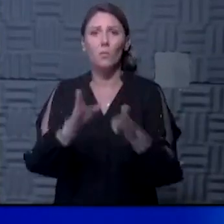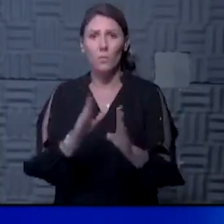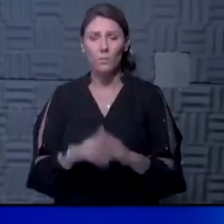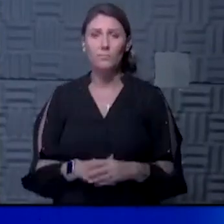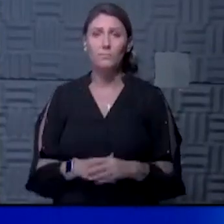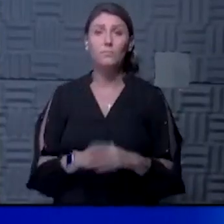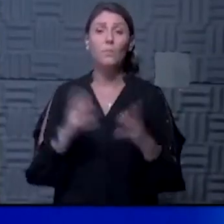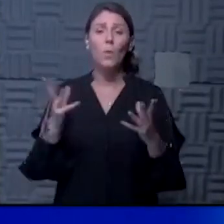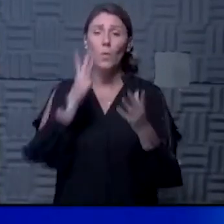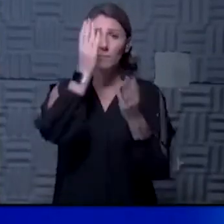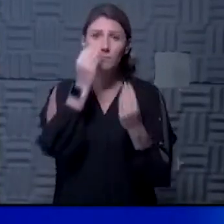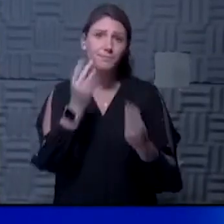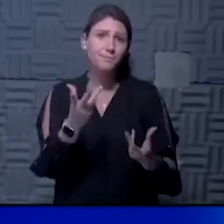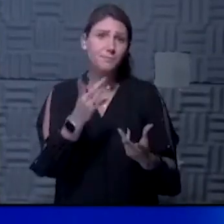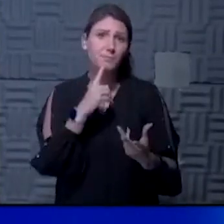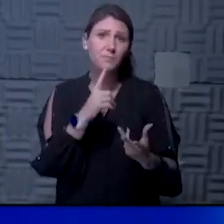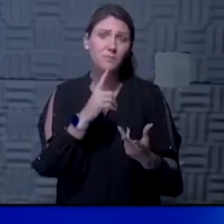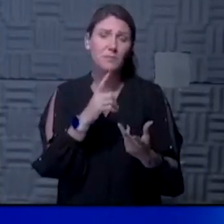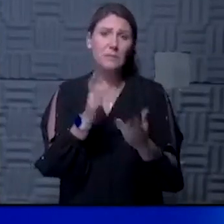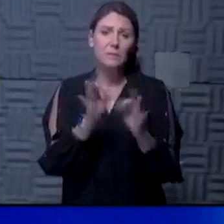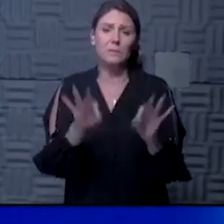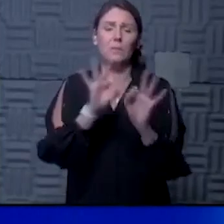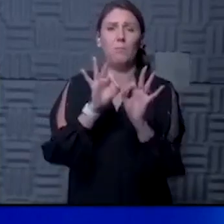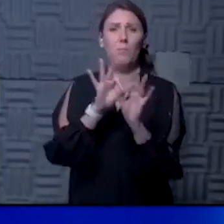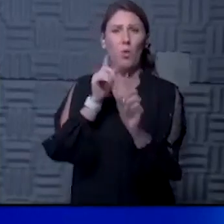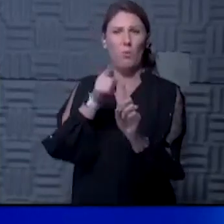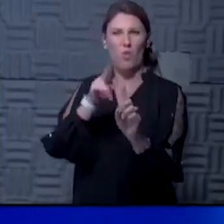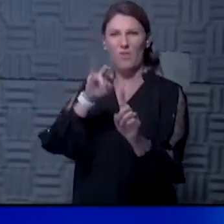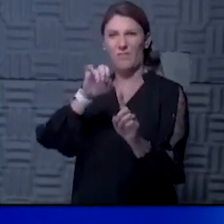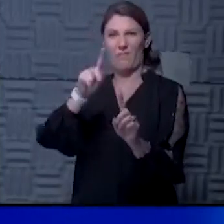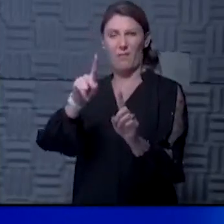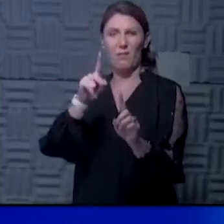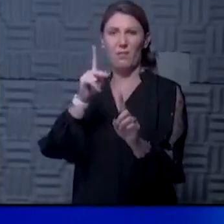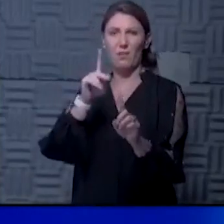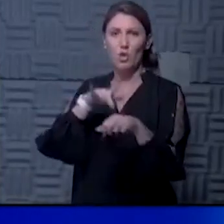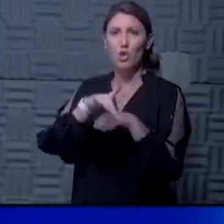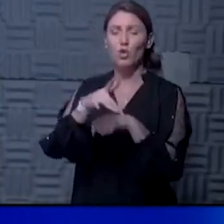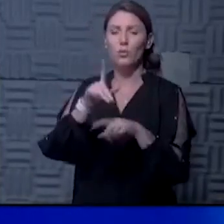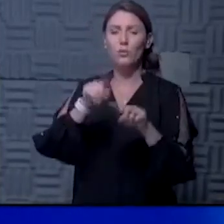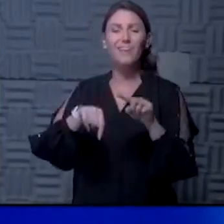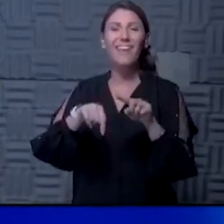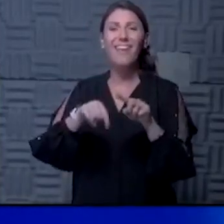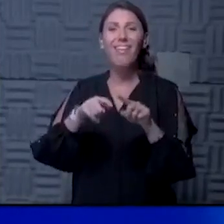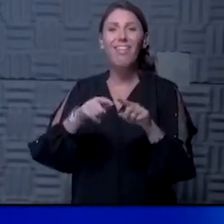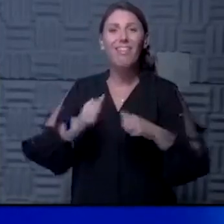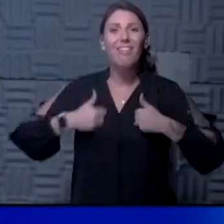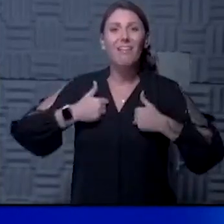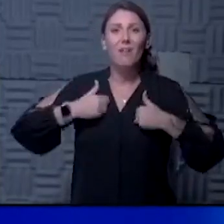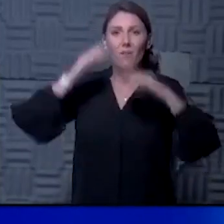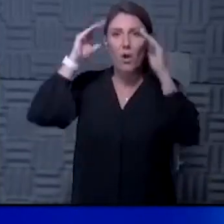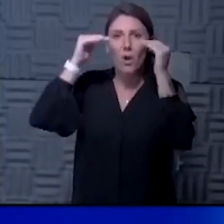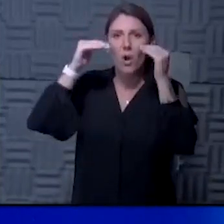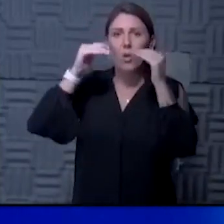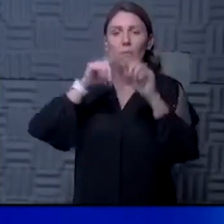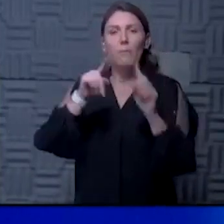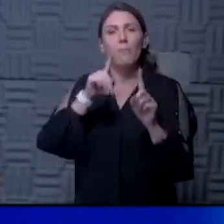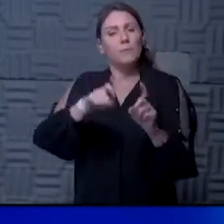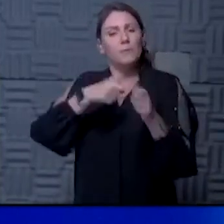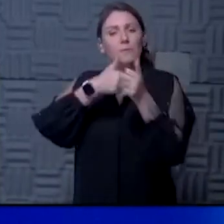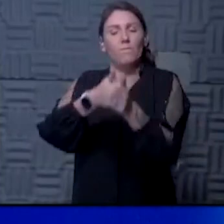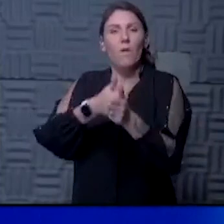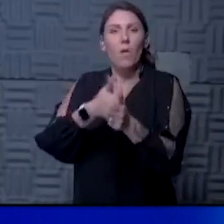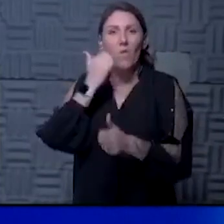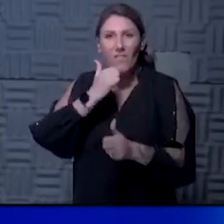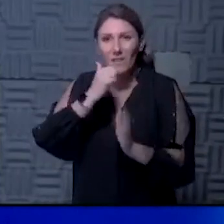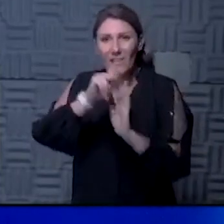tell you, and Nick made an important point earlier, that you can't live on hope. You have to follow the pillars on a regular daily basis. And I think